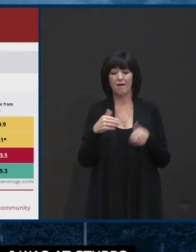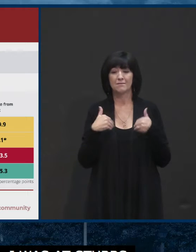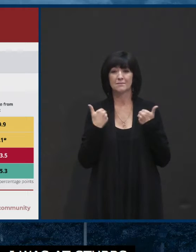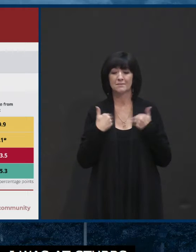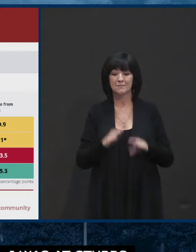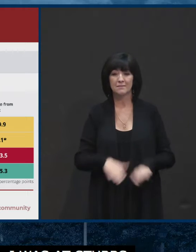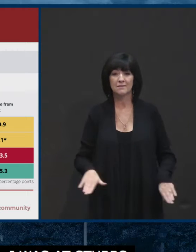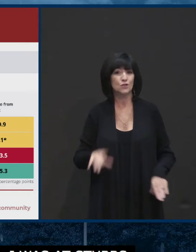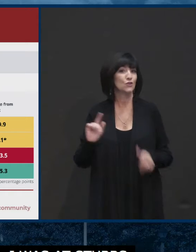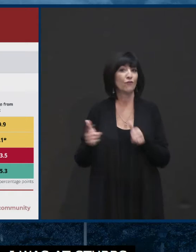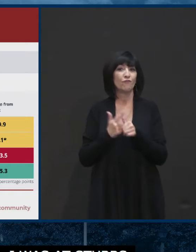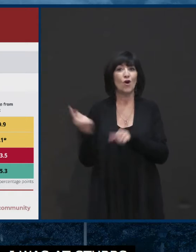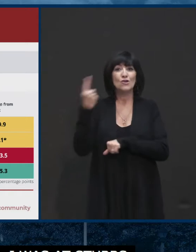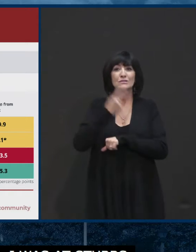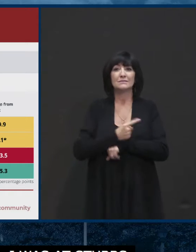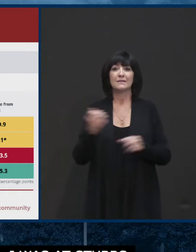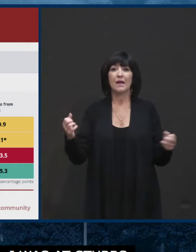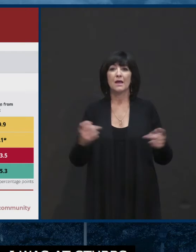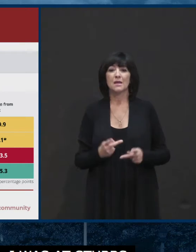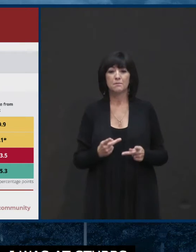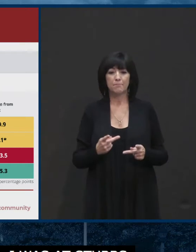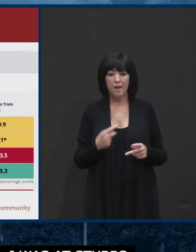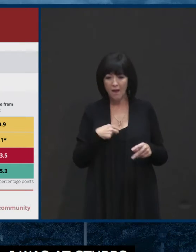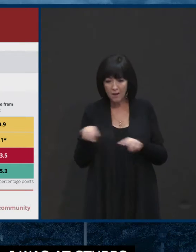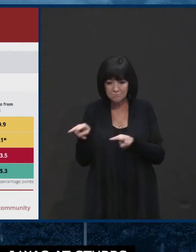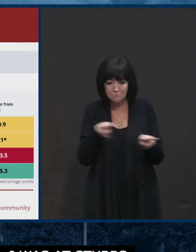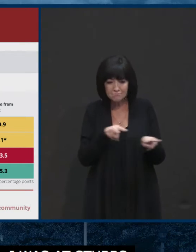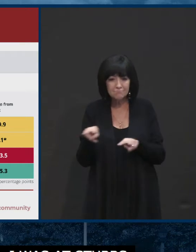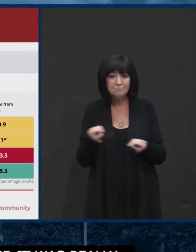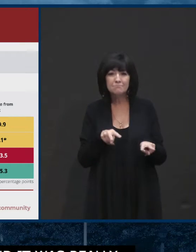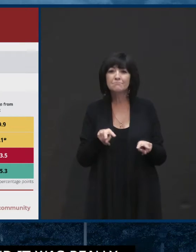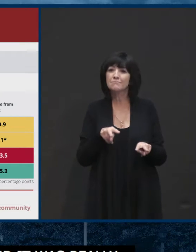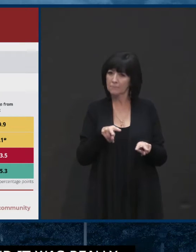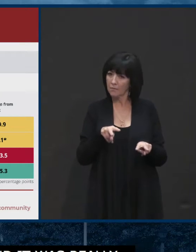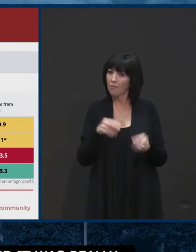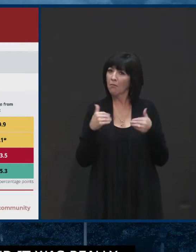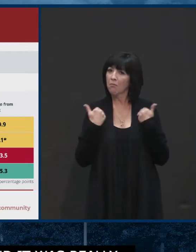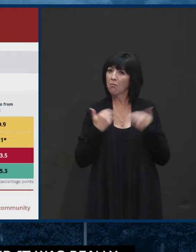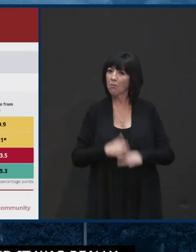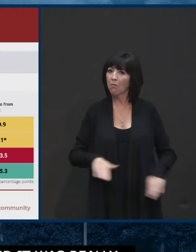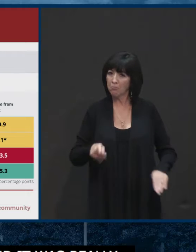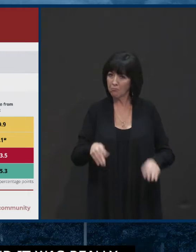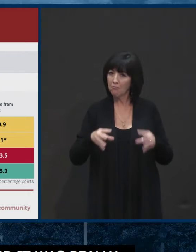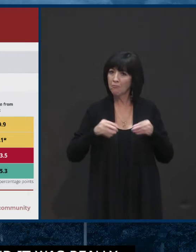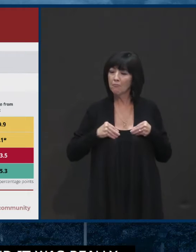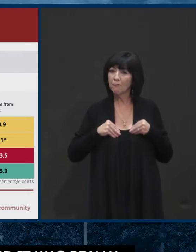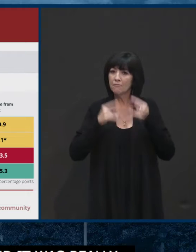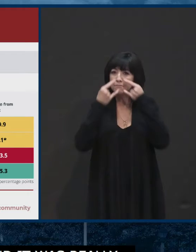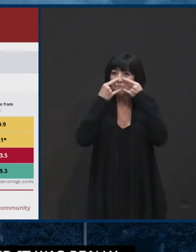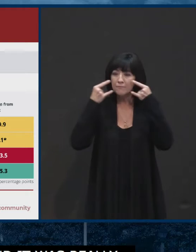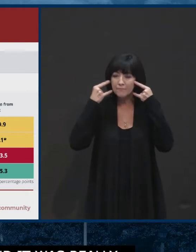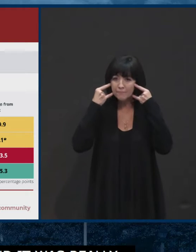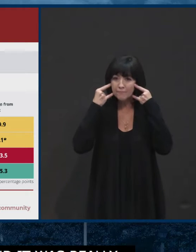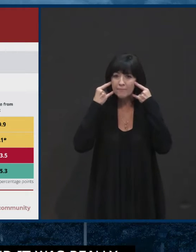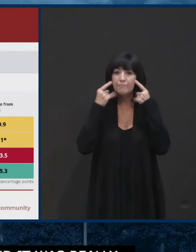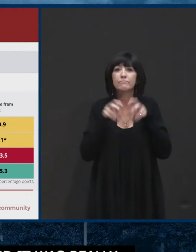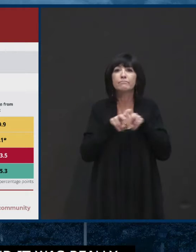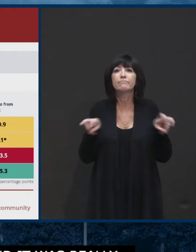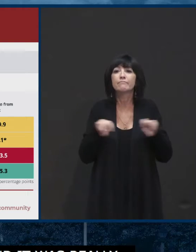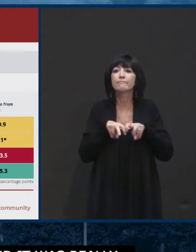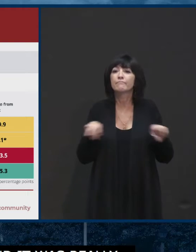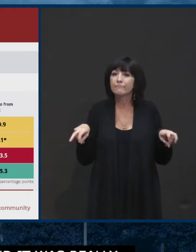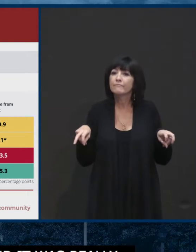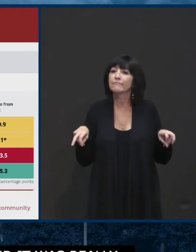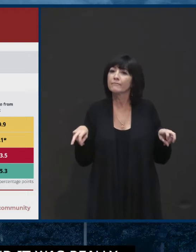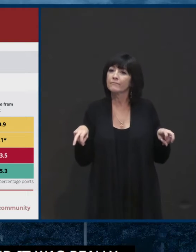back, and to see them with their little masks on and the interaction in the classrooms with their teachers and aides. And